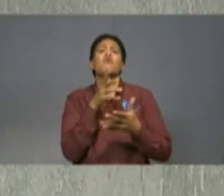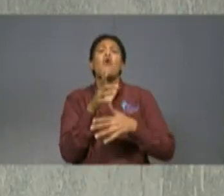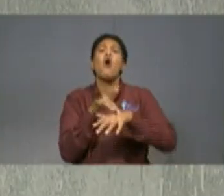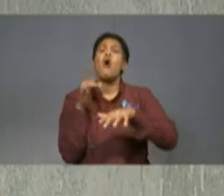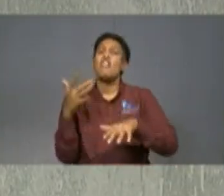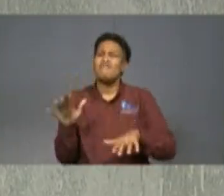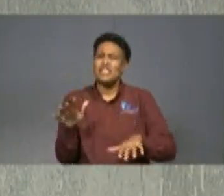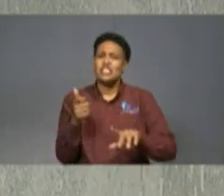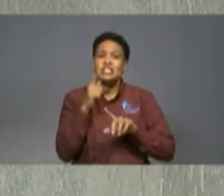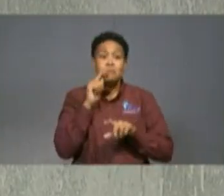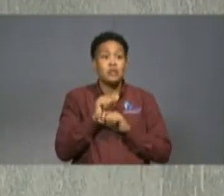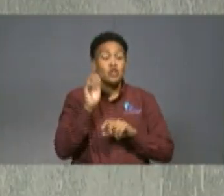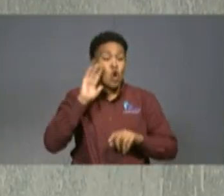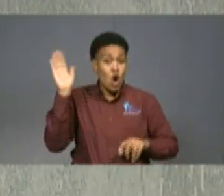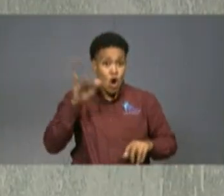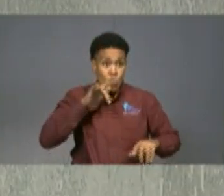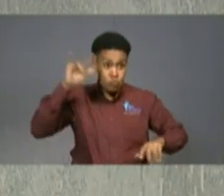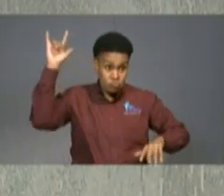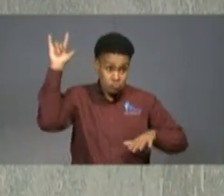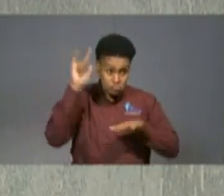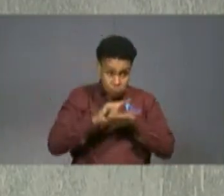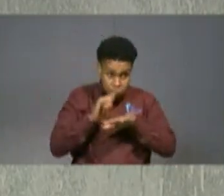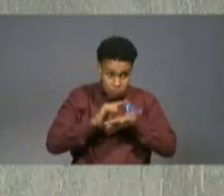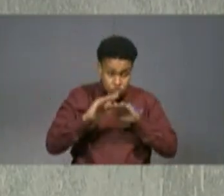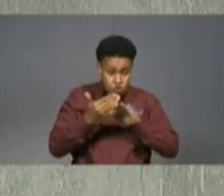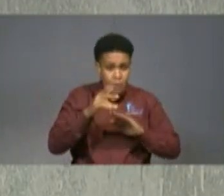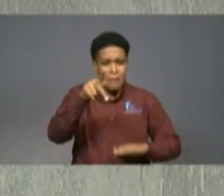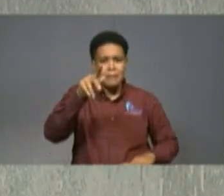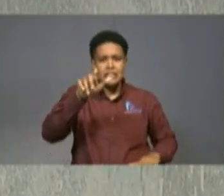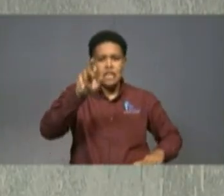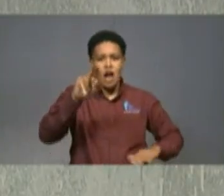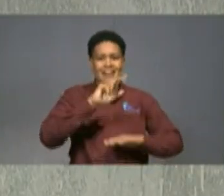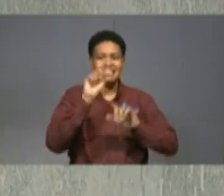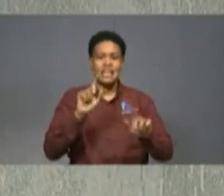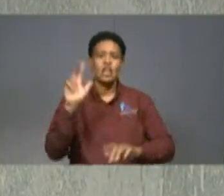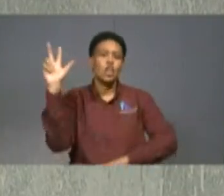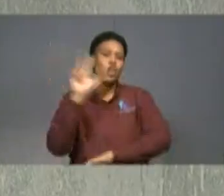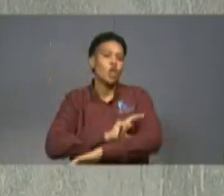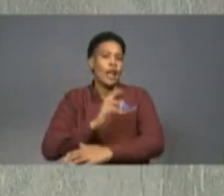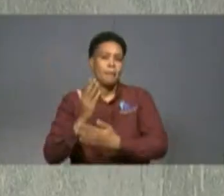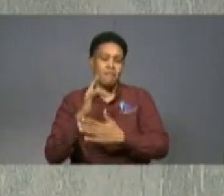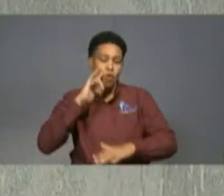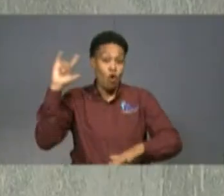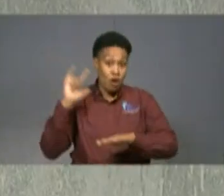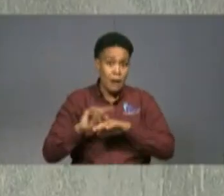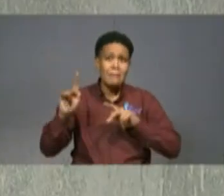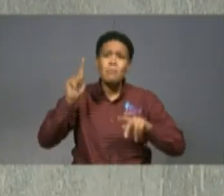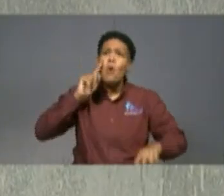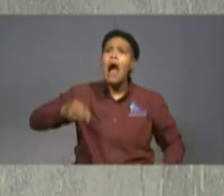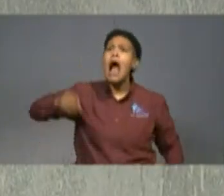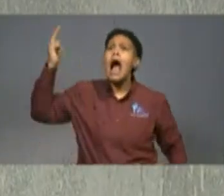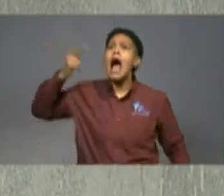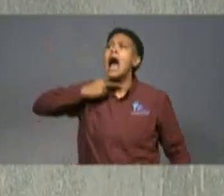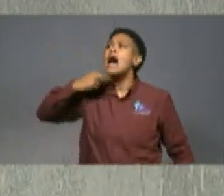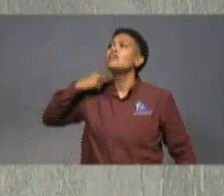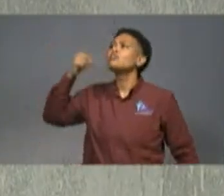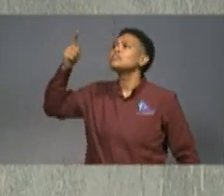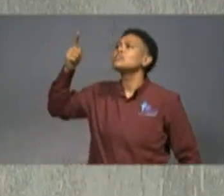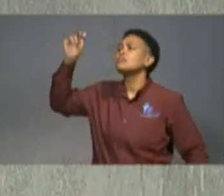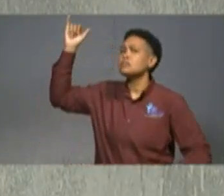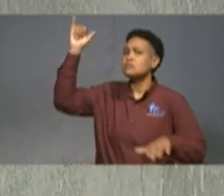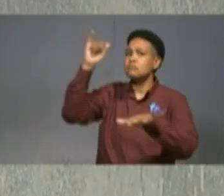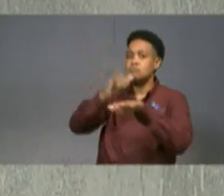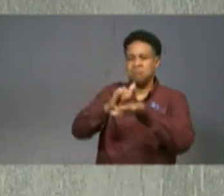ensure that everyone coming to the country has a PCR test 3 days before, that persons from high-risk areas who get to our ports, they